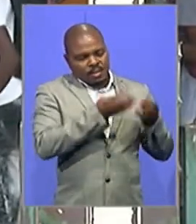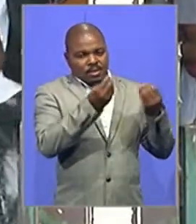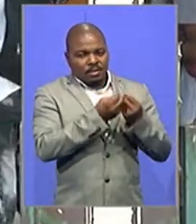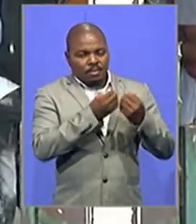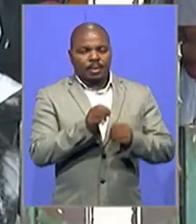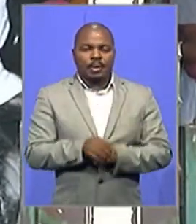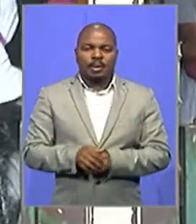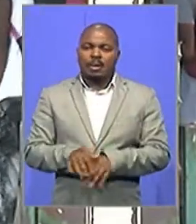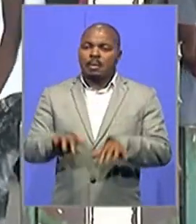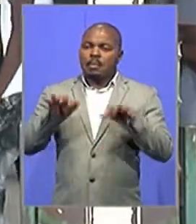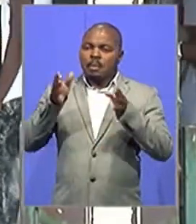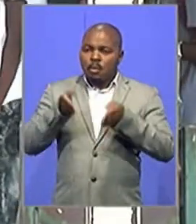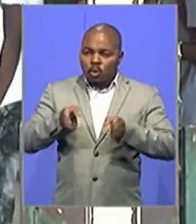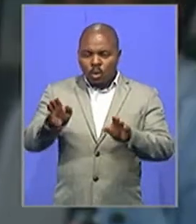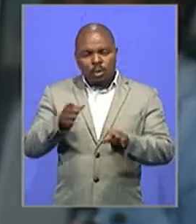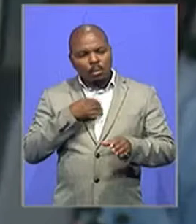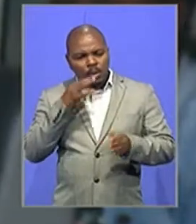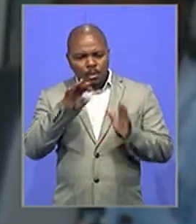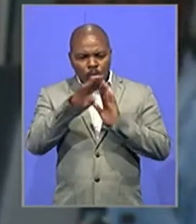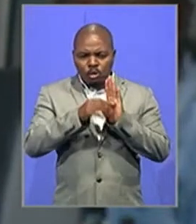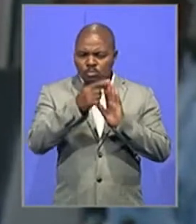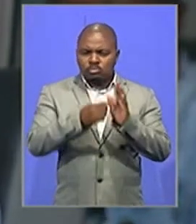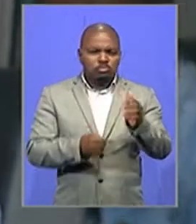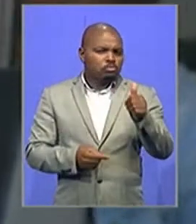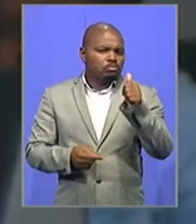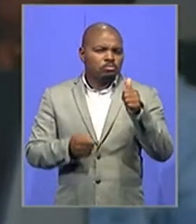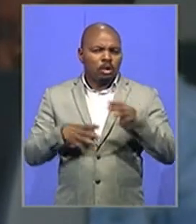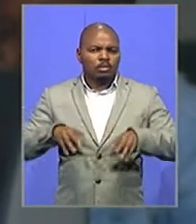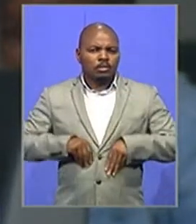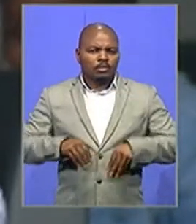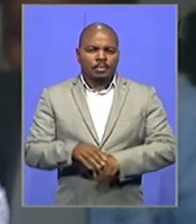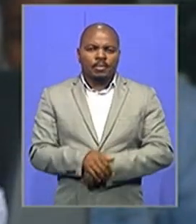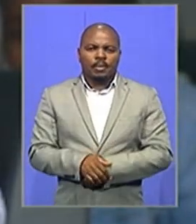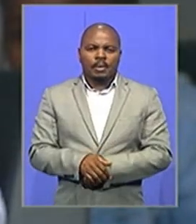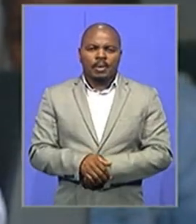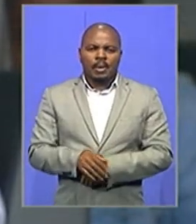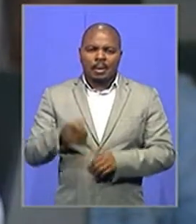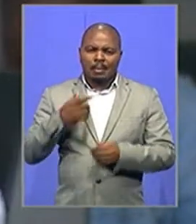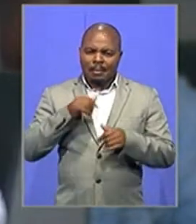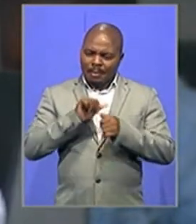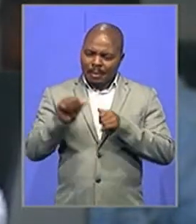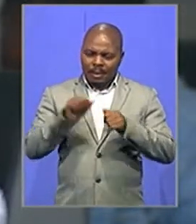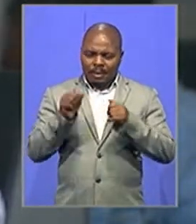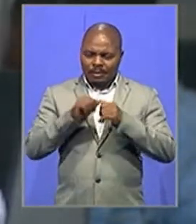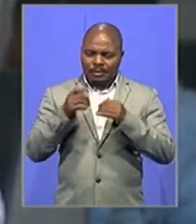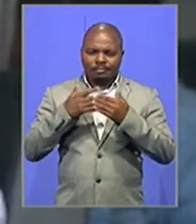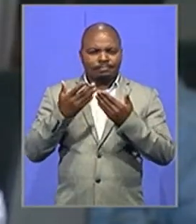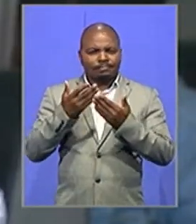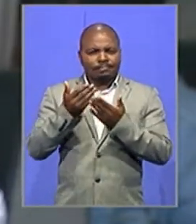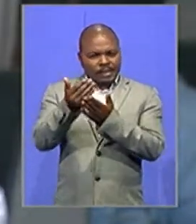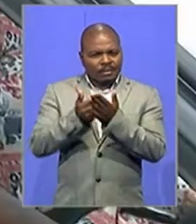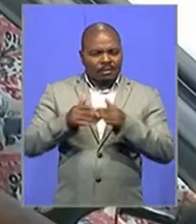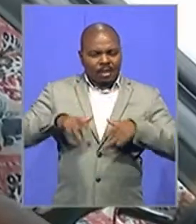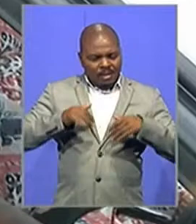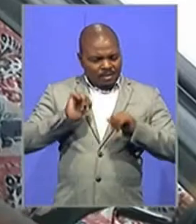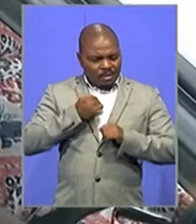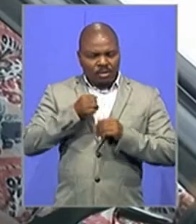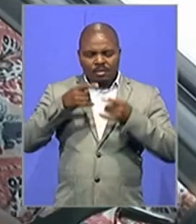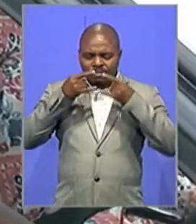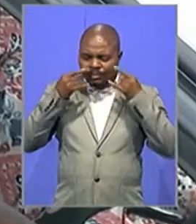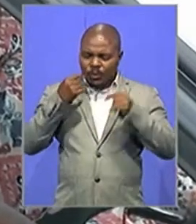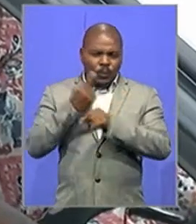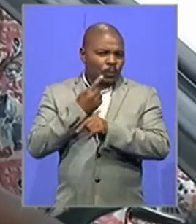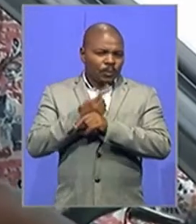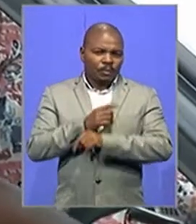ditsela ba amogetse lenane leno. Tshwantse re baballe matshelo a rona. Re dule re kentse dimaske di nako tsotlhe. Ba tswa ke ka